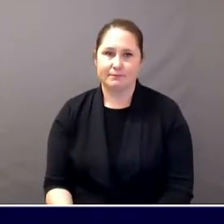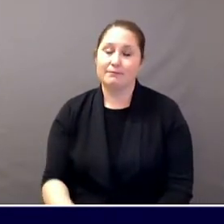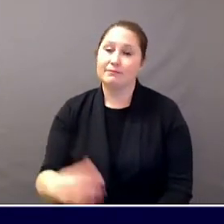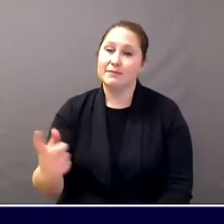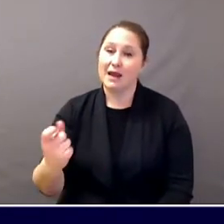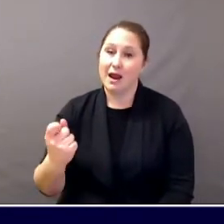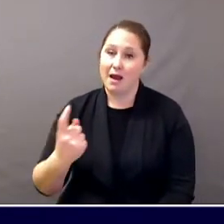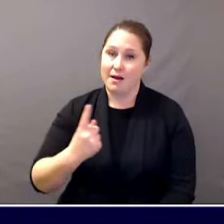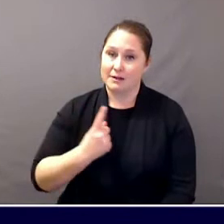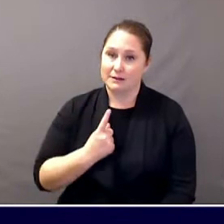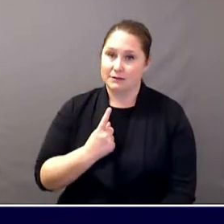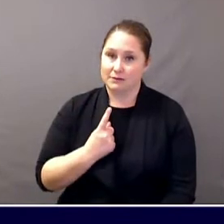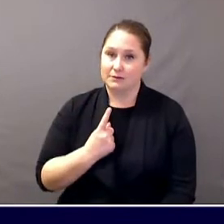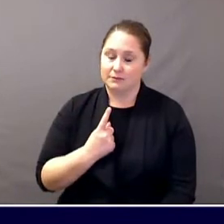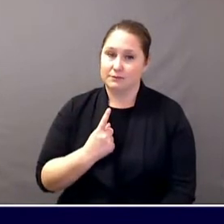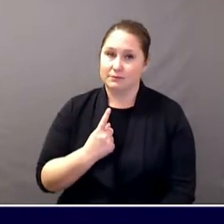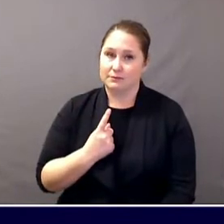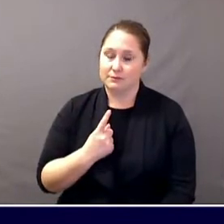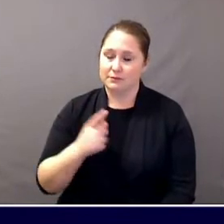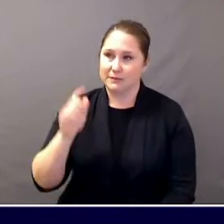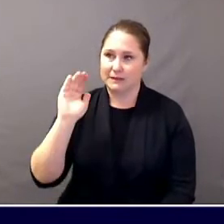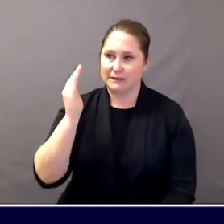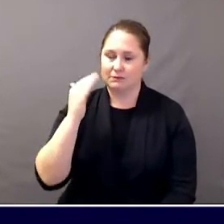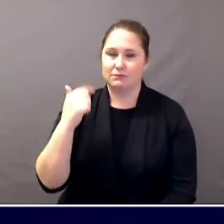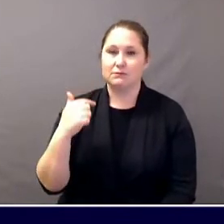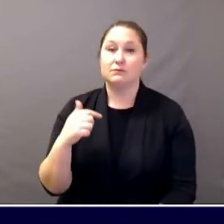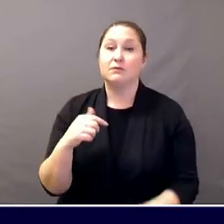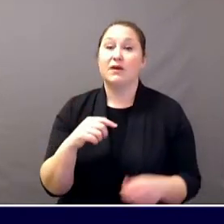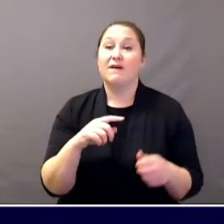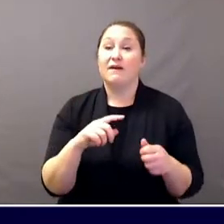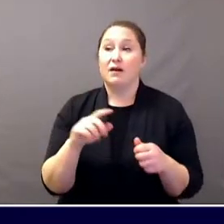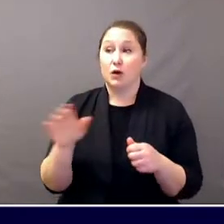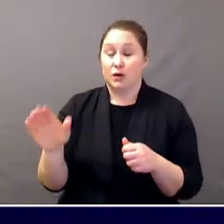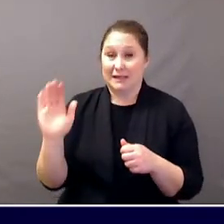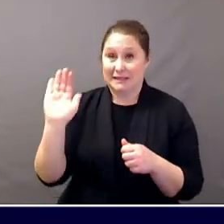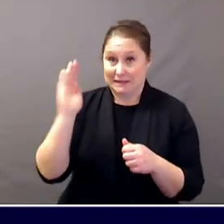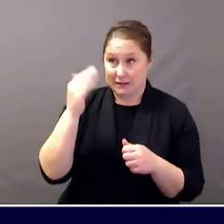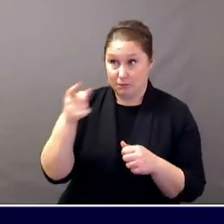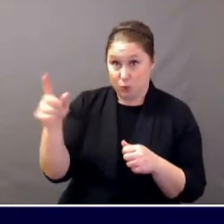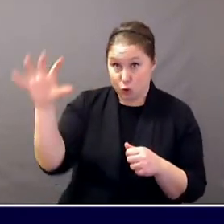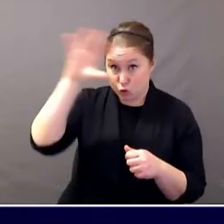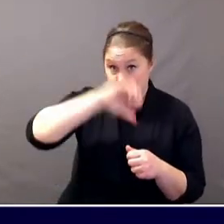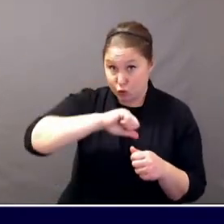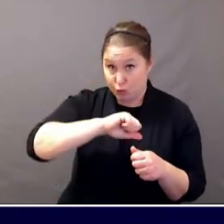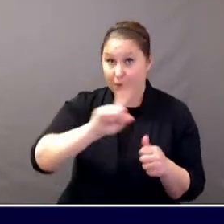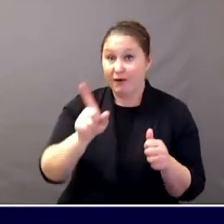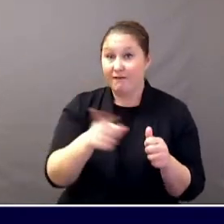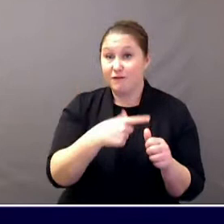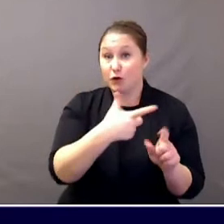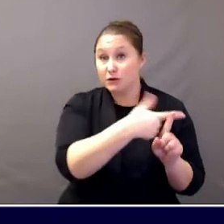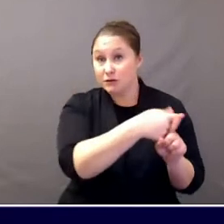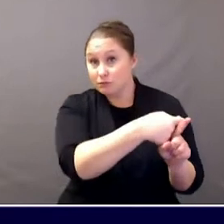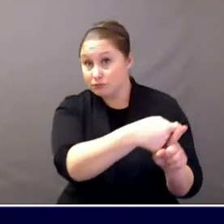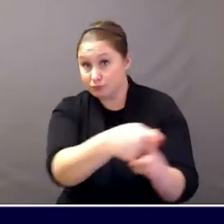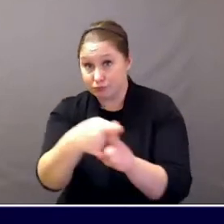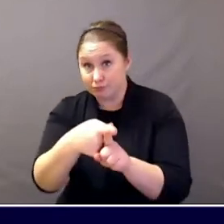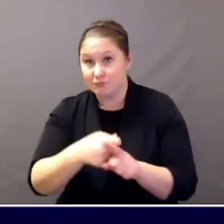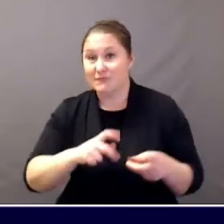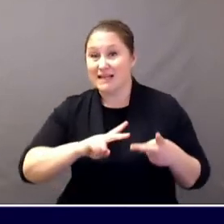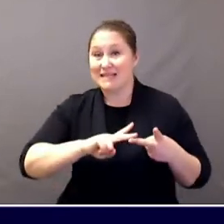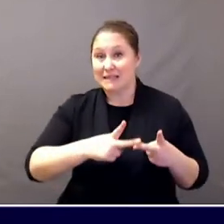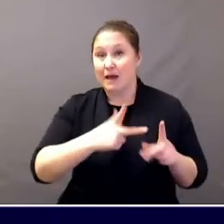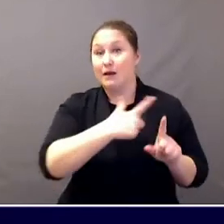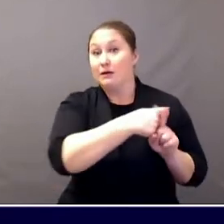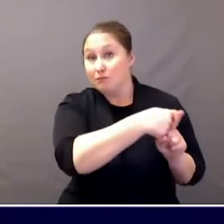that we must finish everyone who has received a first dose and ensure that they have received their second dose before we